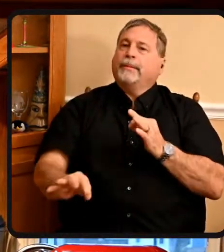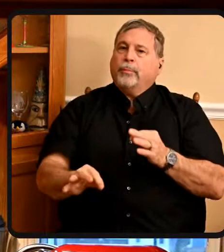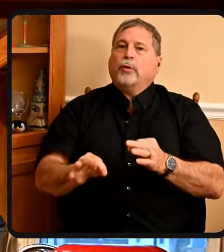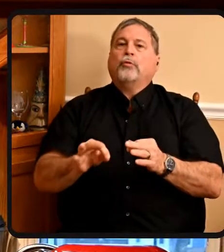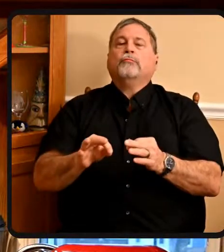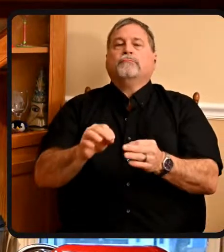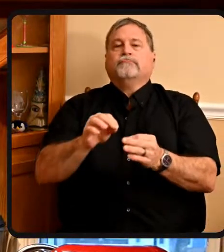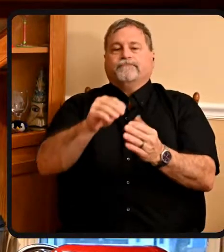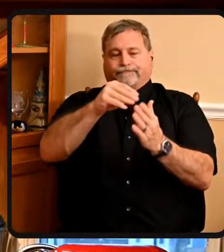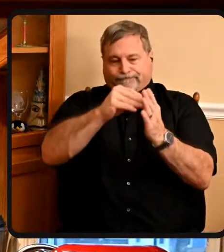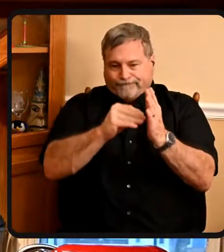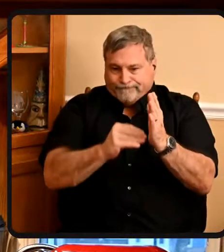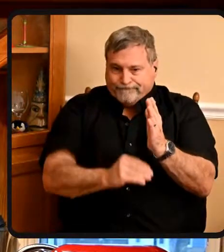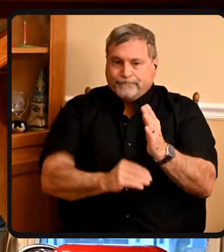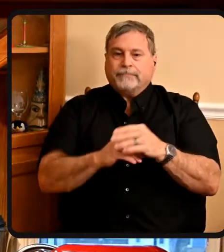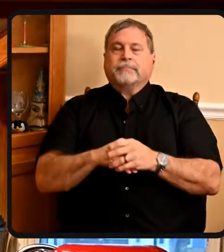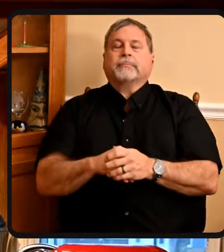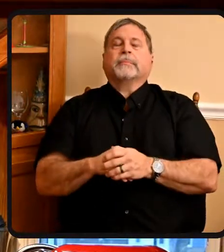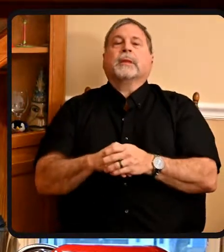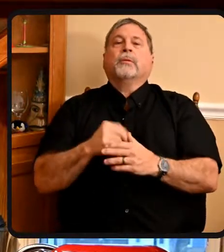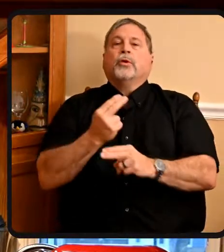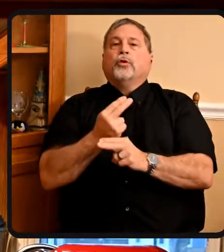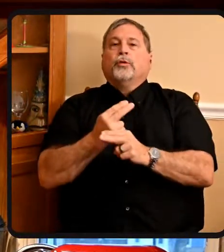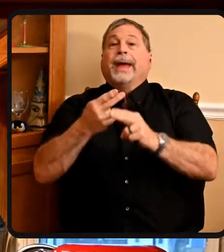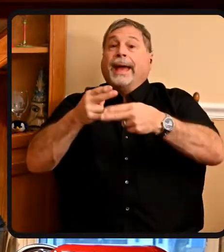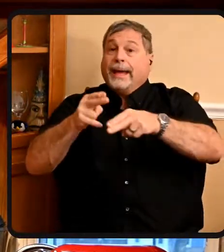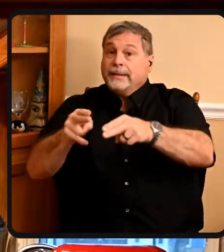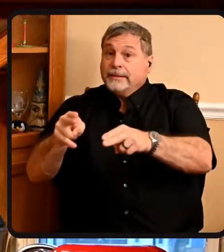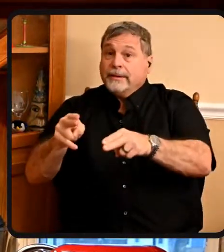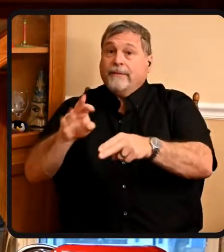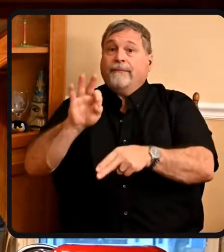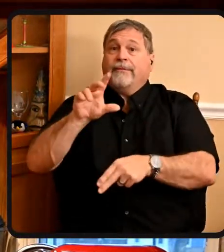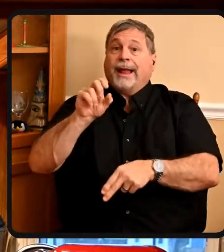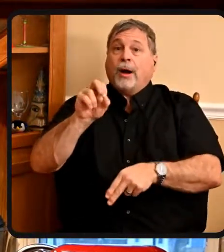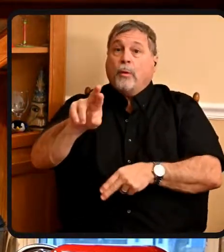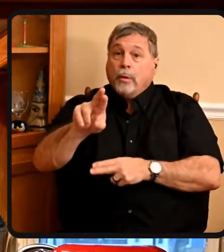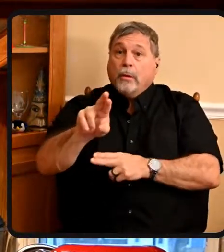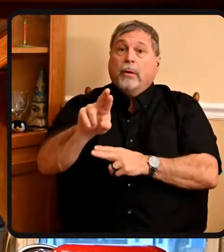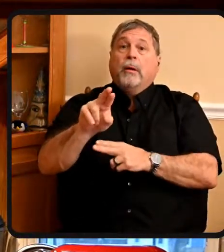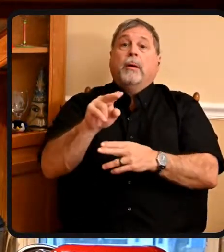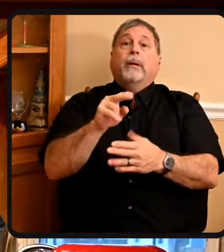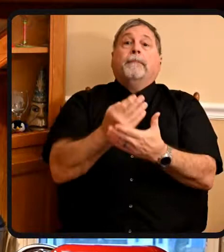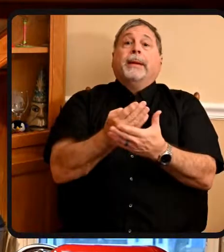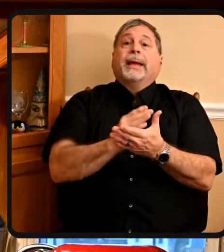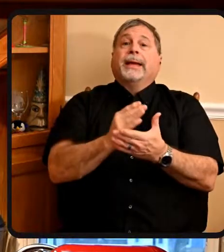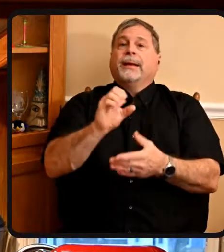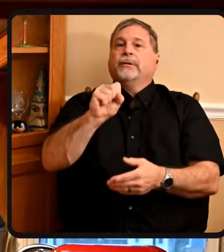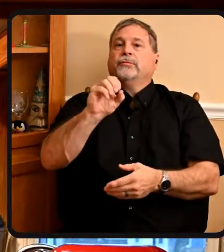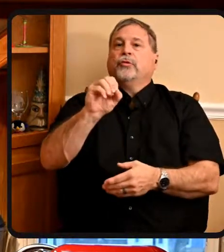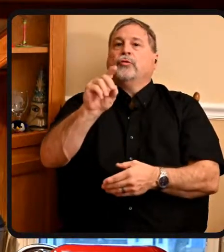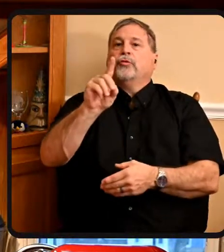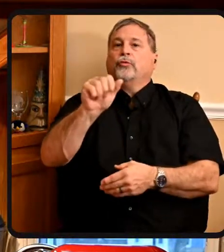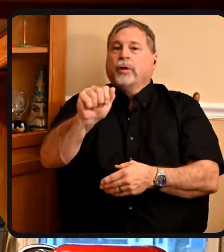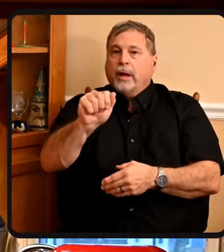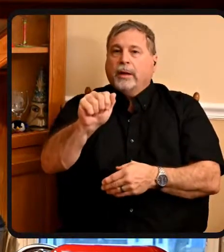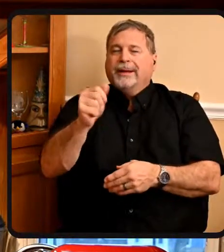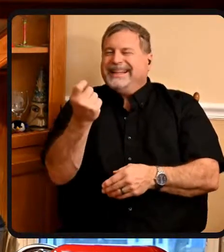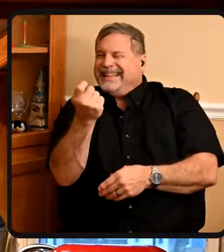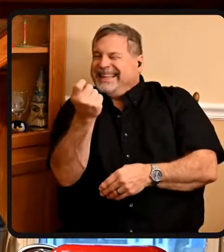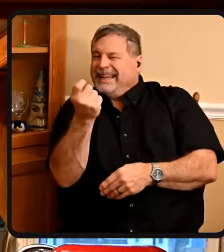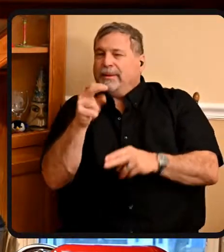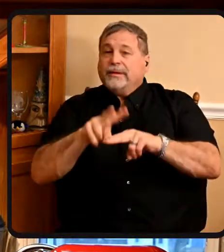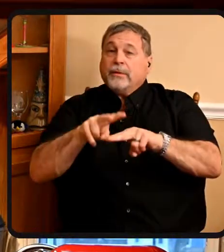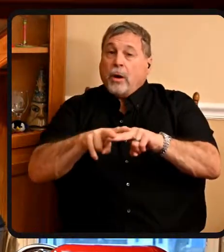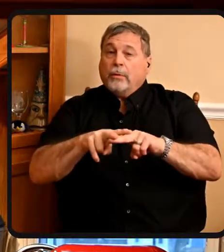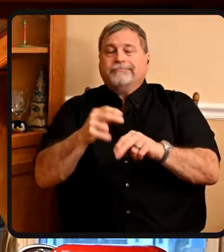simple recipe. Now what we're going to do is we're going to use some eggs, flour, we're going to use baking soda. We have